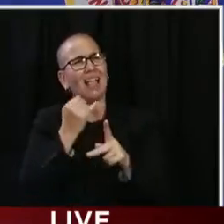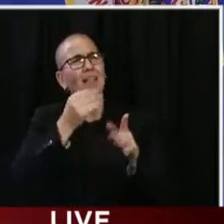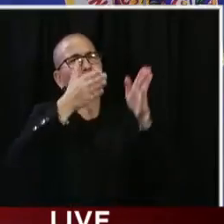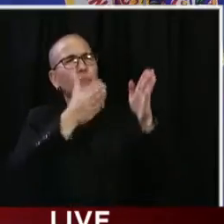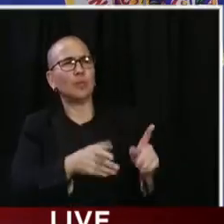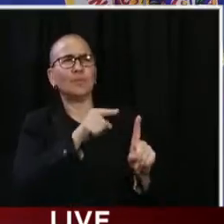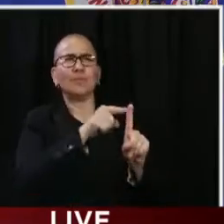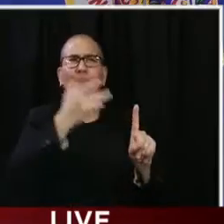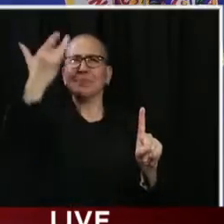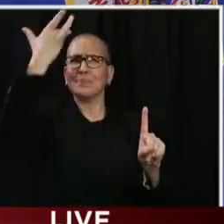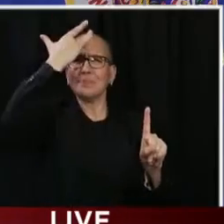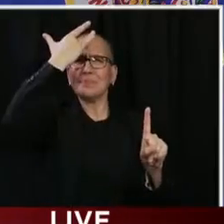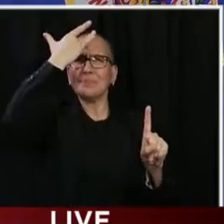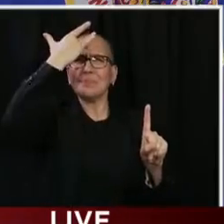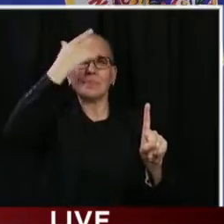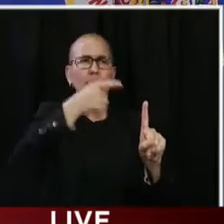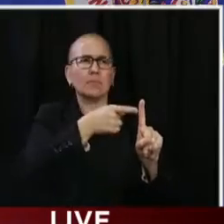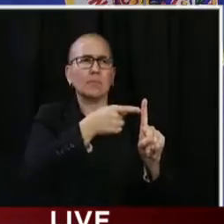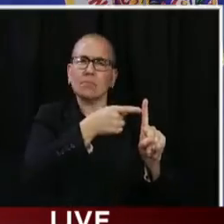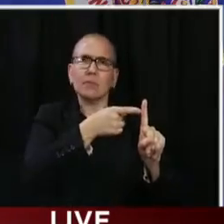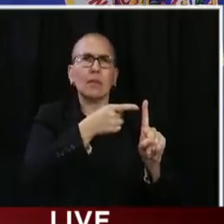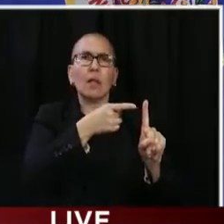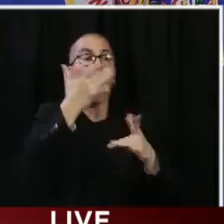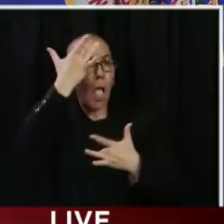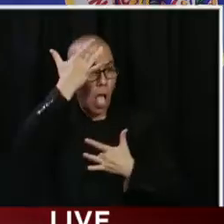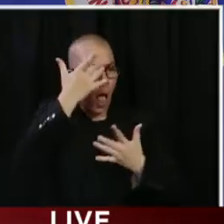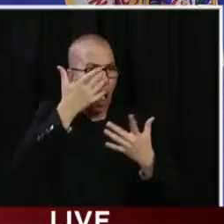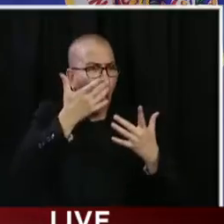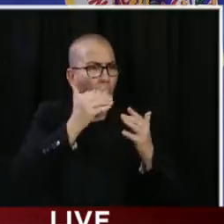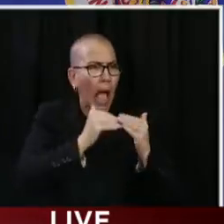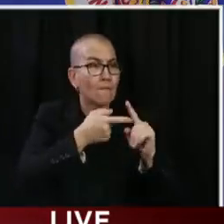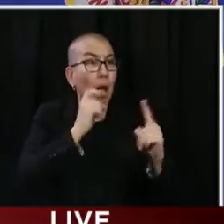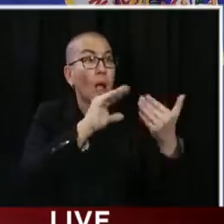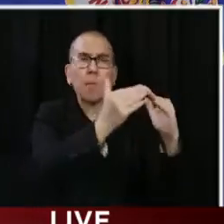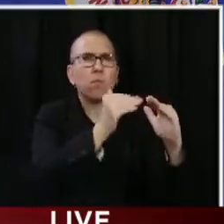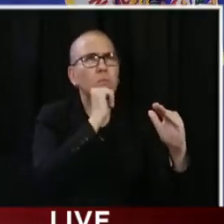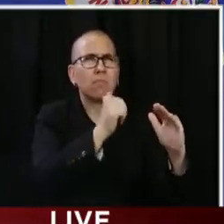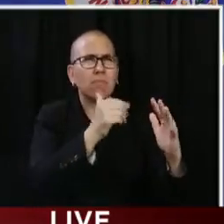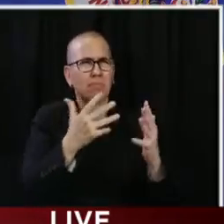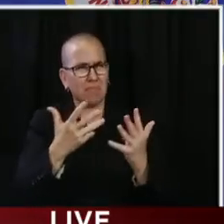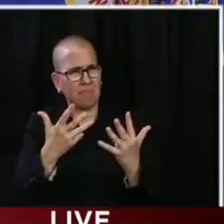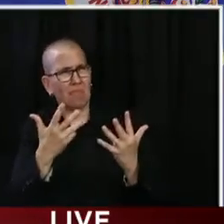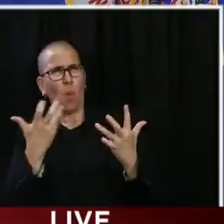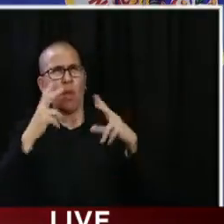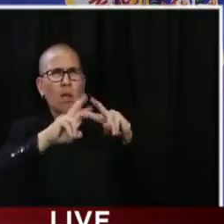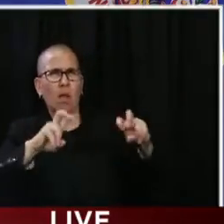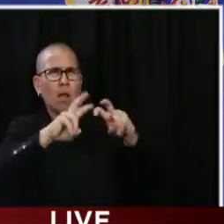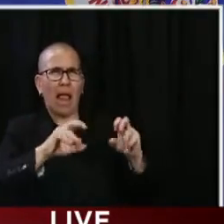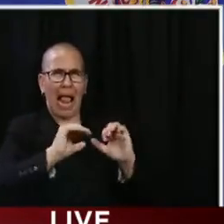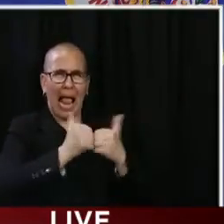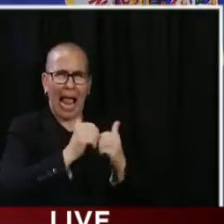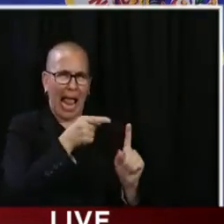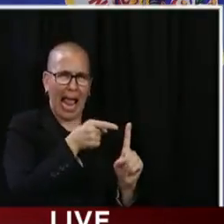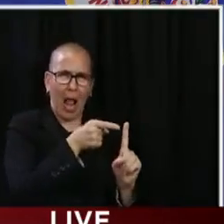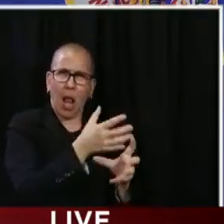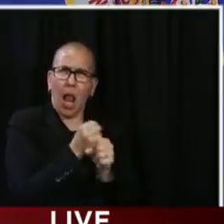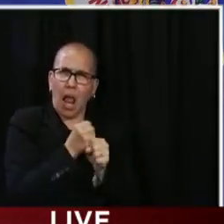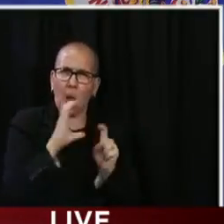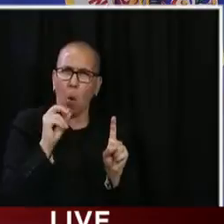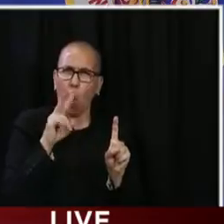that community spread number to be stable. And that, too, has been bouncing around quite a lot. We don't want to see that community spread percentage